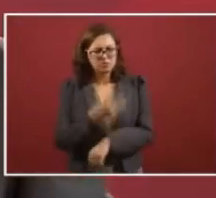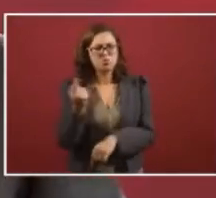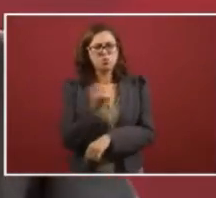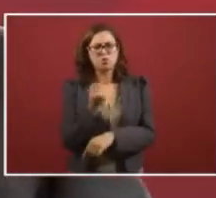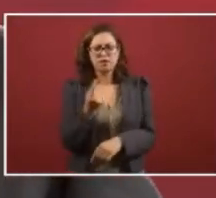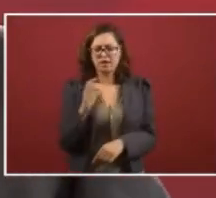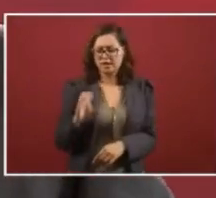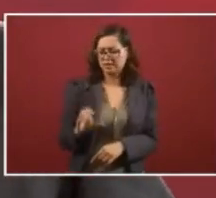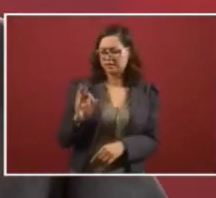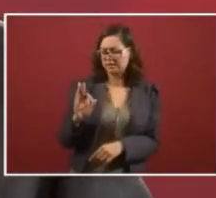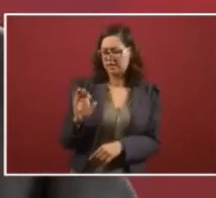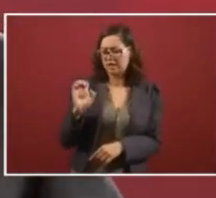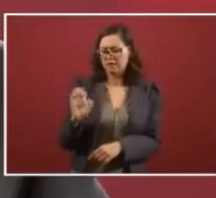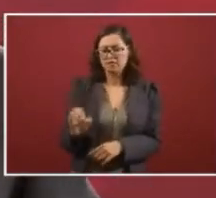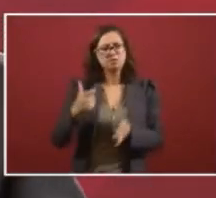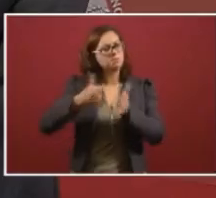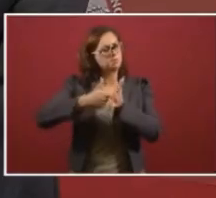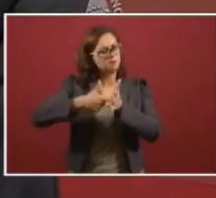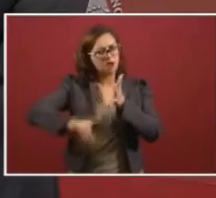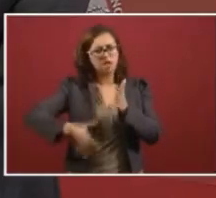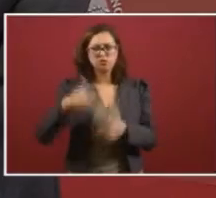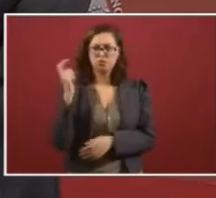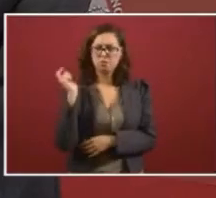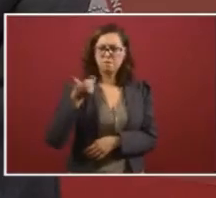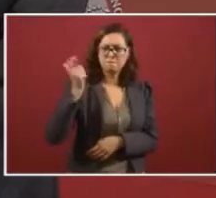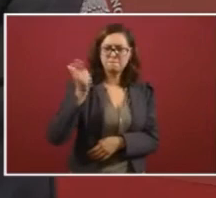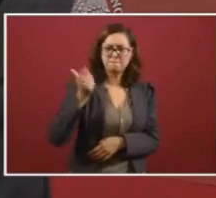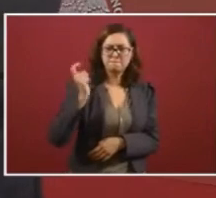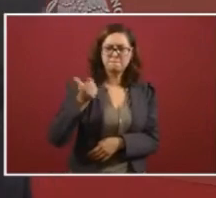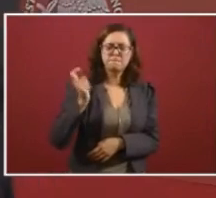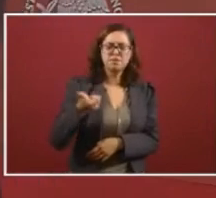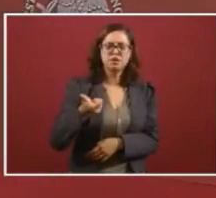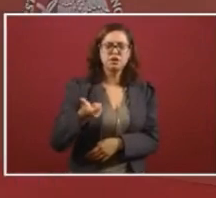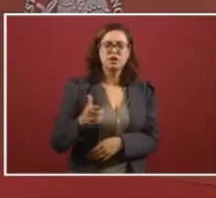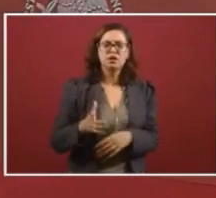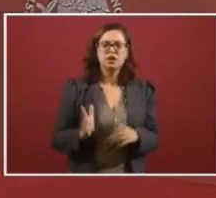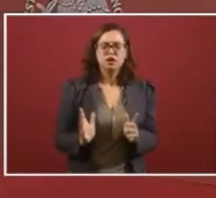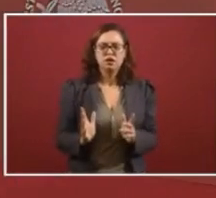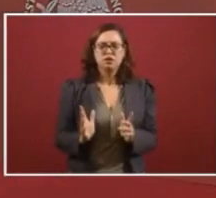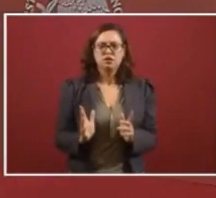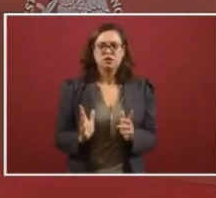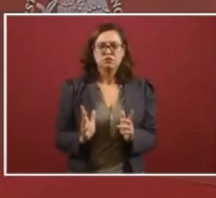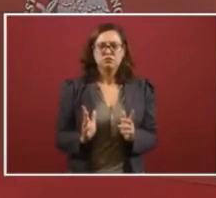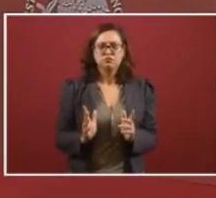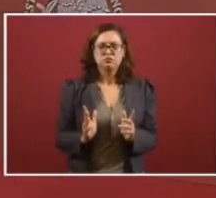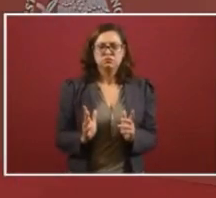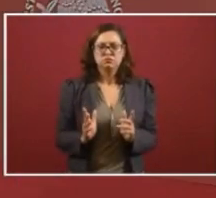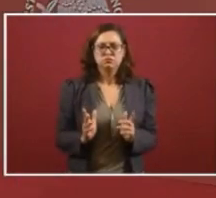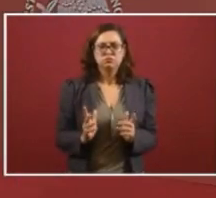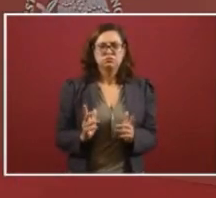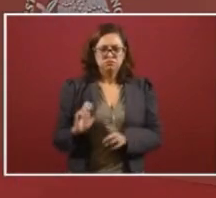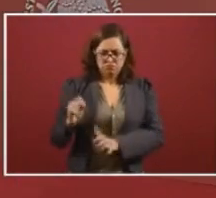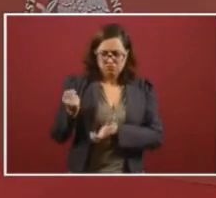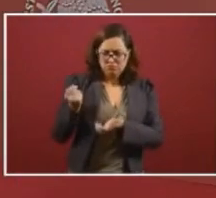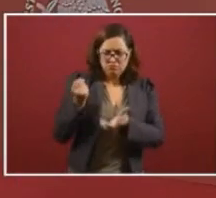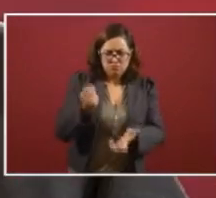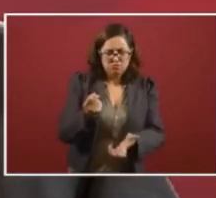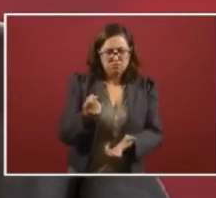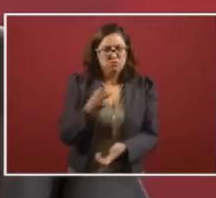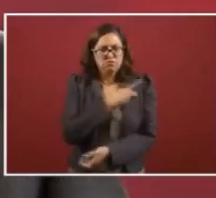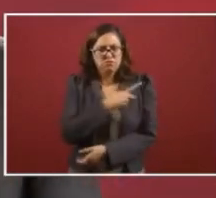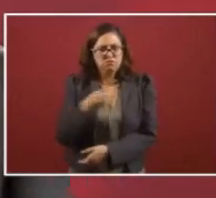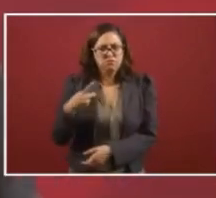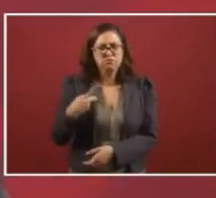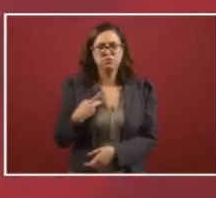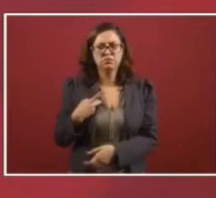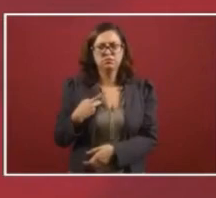from the CFE that has a low tariff, as I signaled, that has a capacity